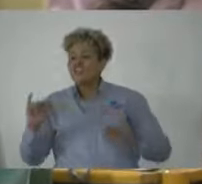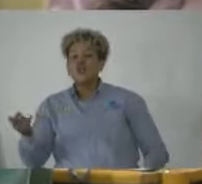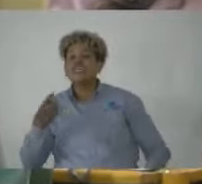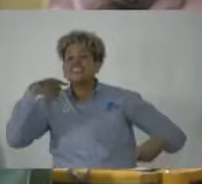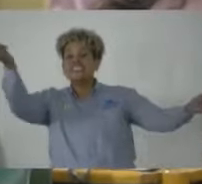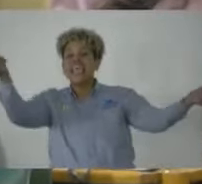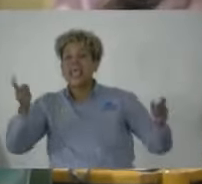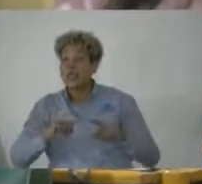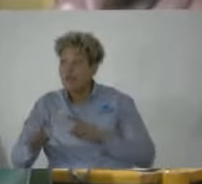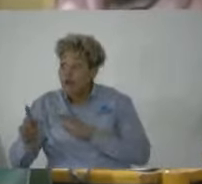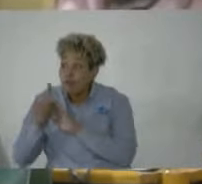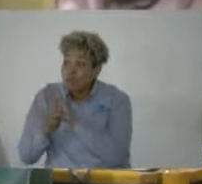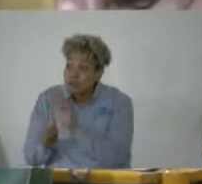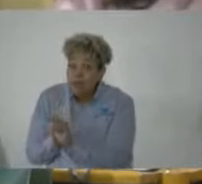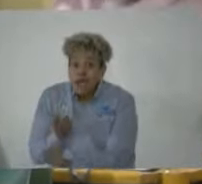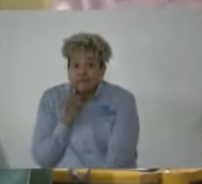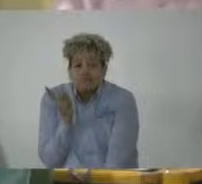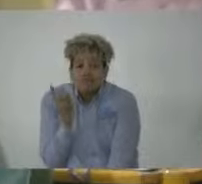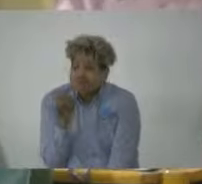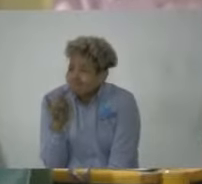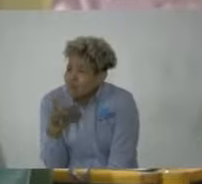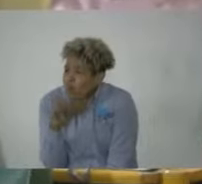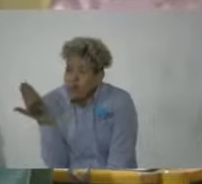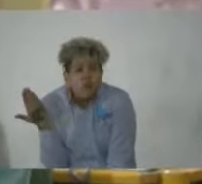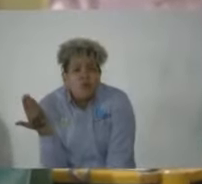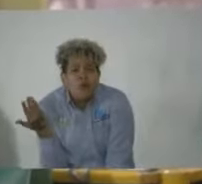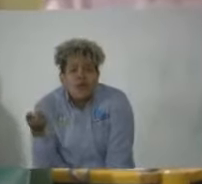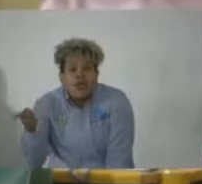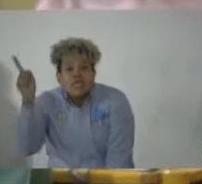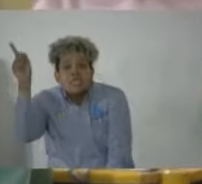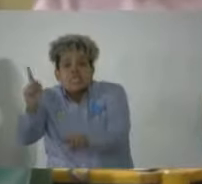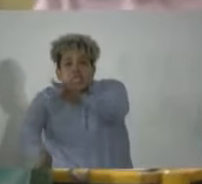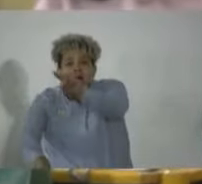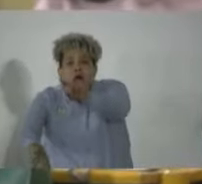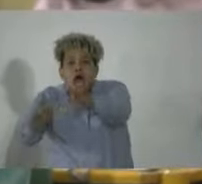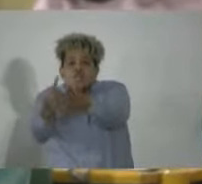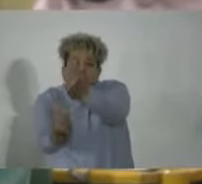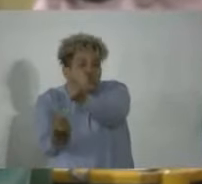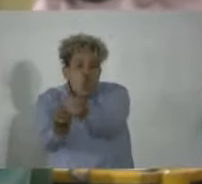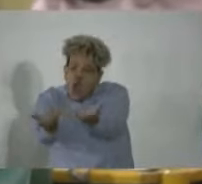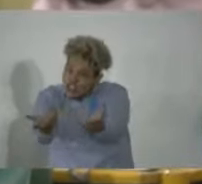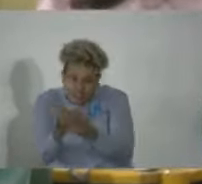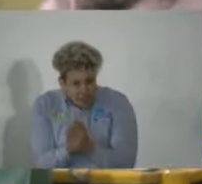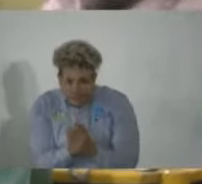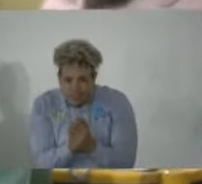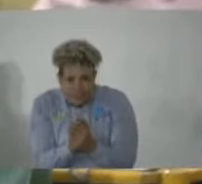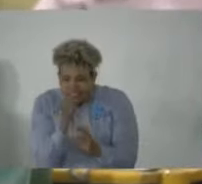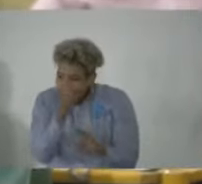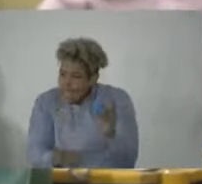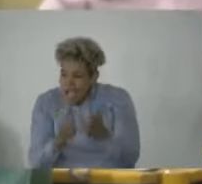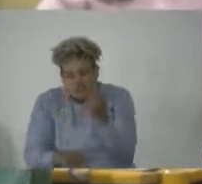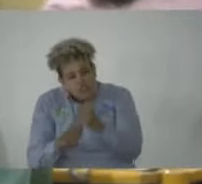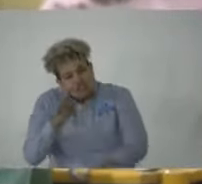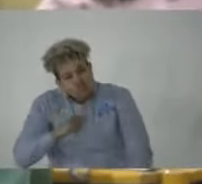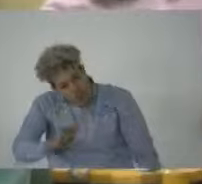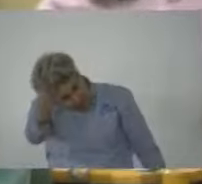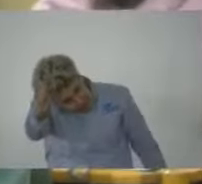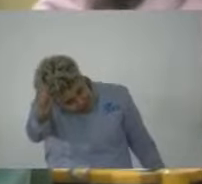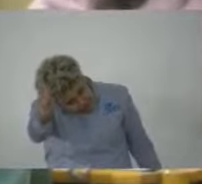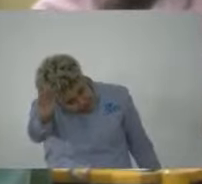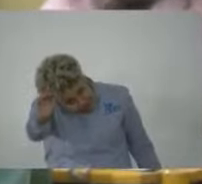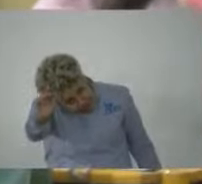it. Unprincipled, Madam Speaker. Madam Speaker, they cannot be trusted, Madam Speaker. Red card. Red